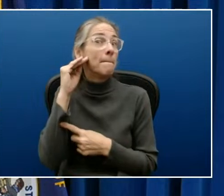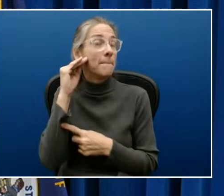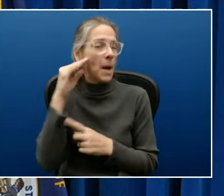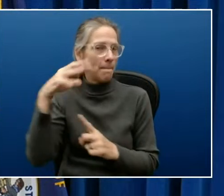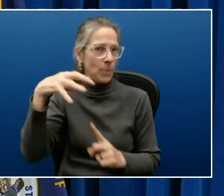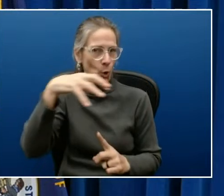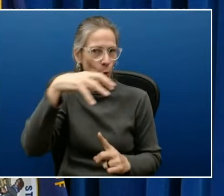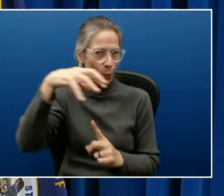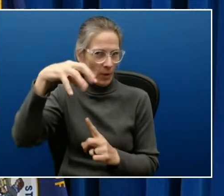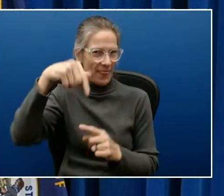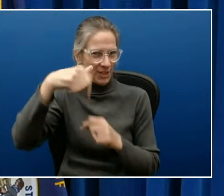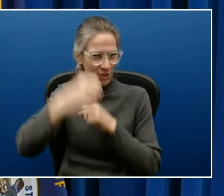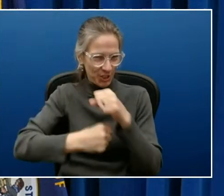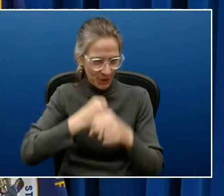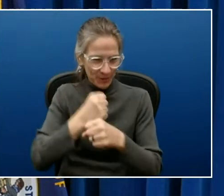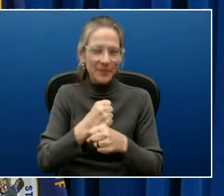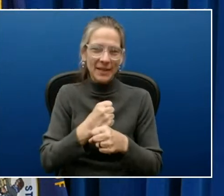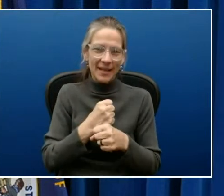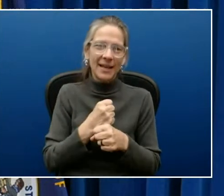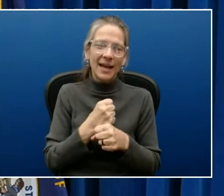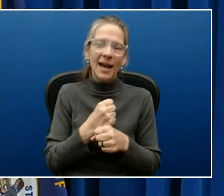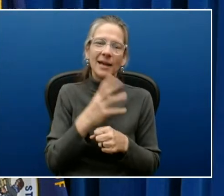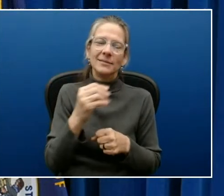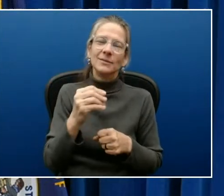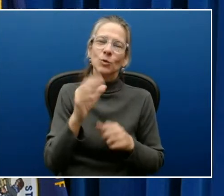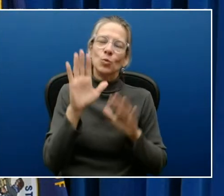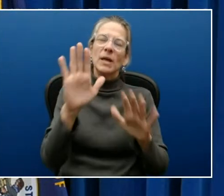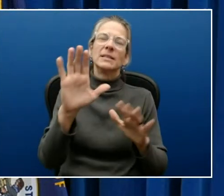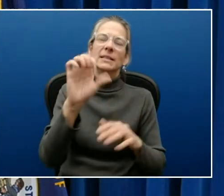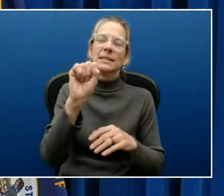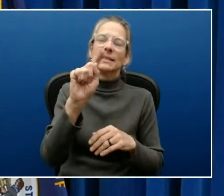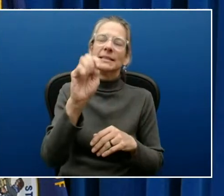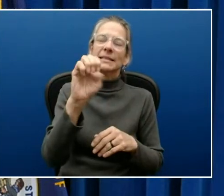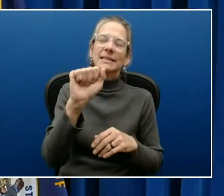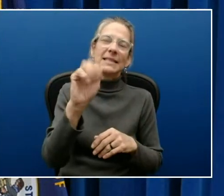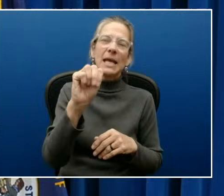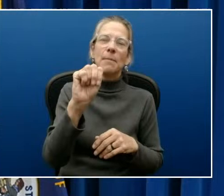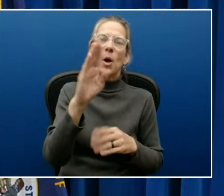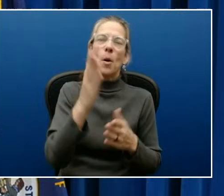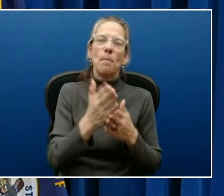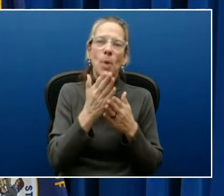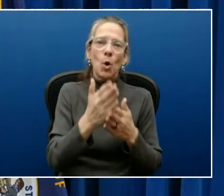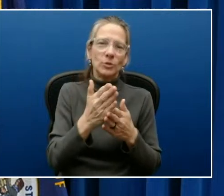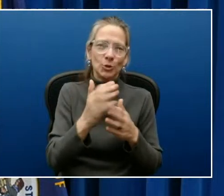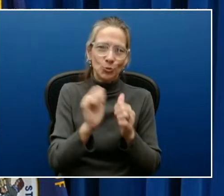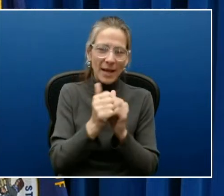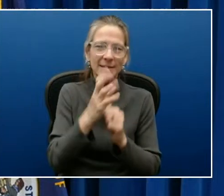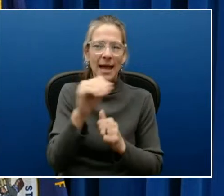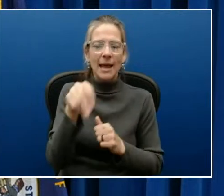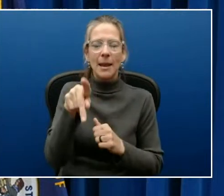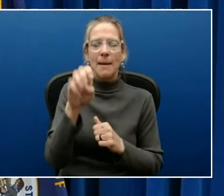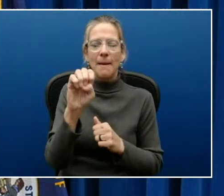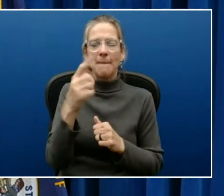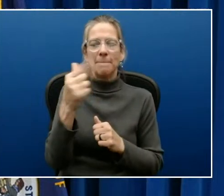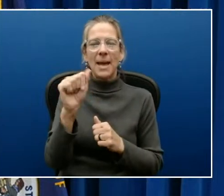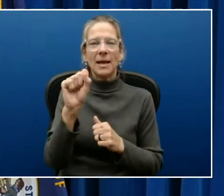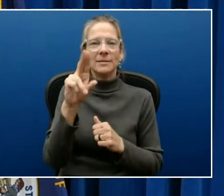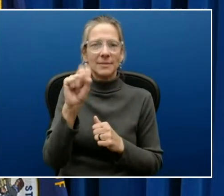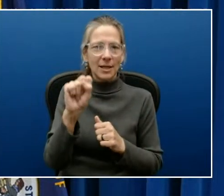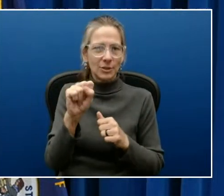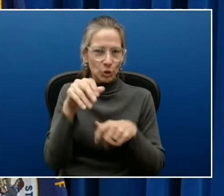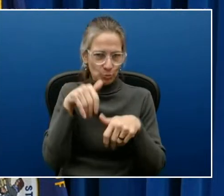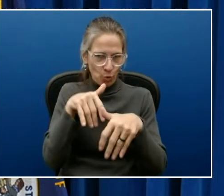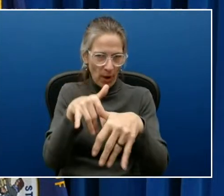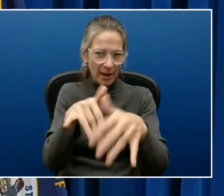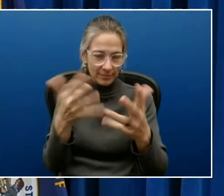year, as well as the Great Steamboat Race and, of course, the Pegasus Parade. A major part of the economic success in the Run